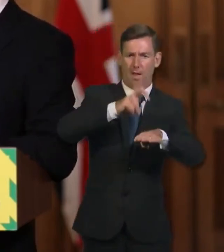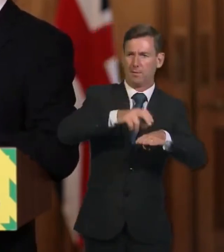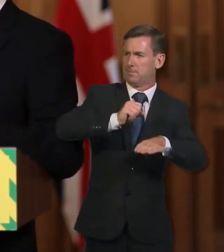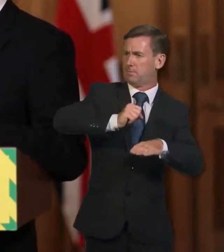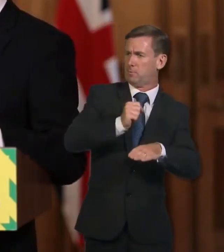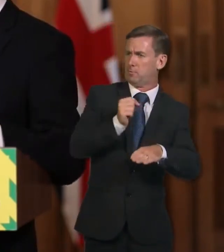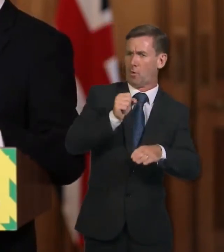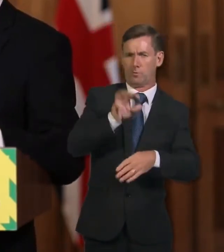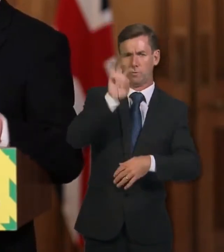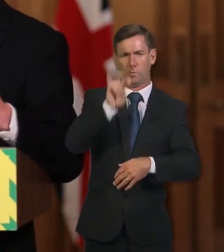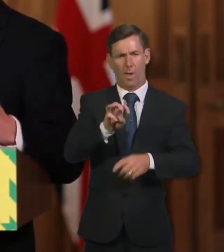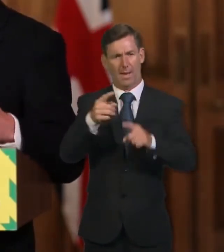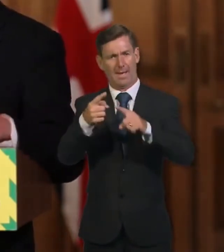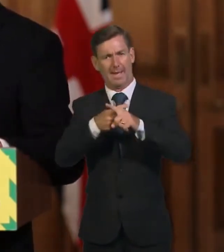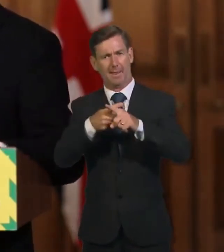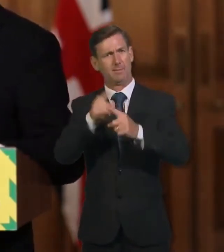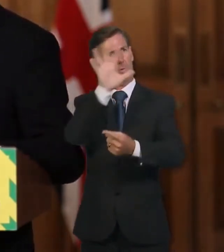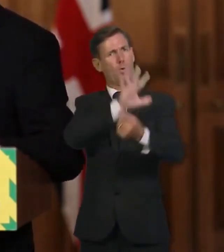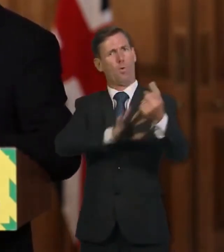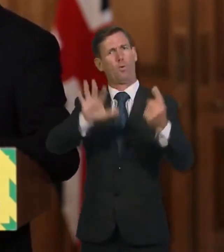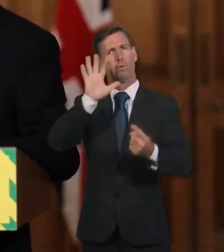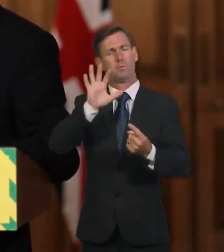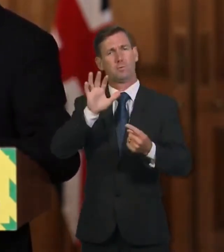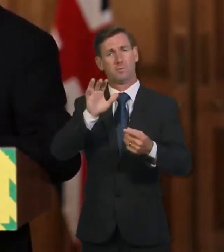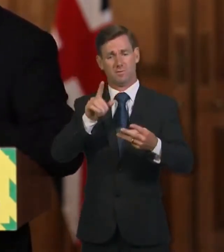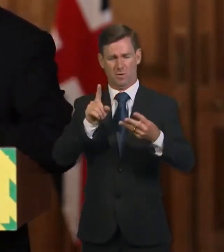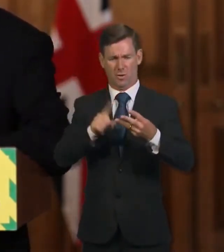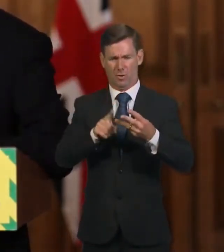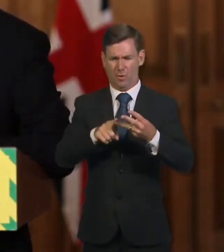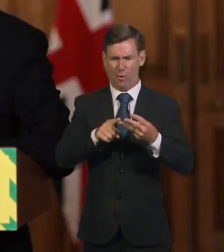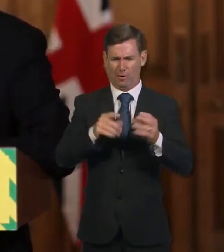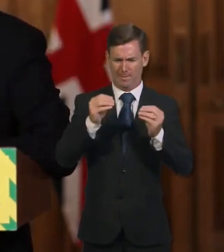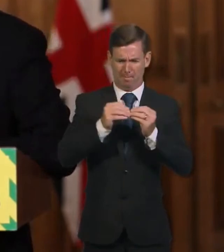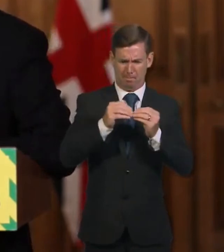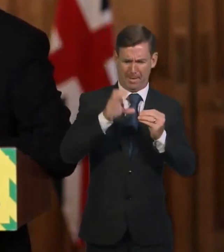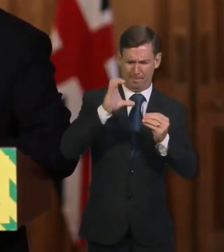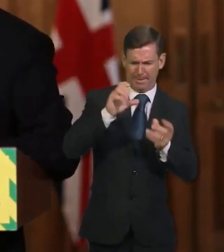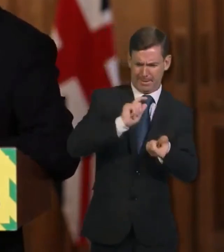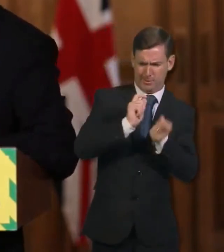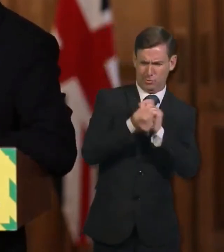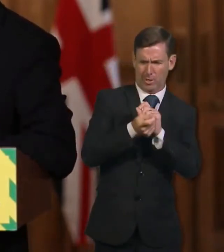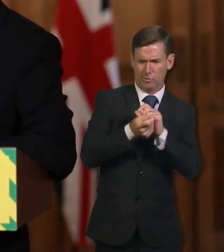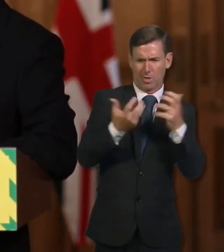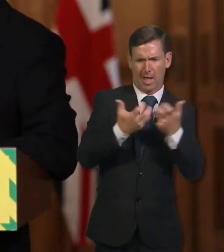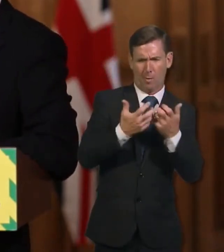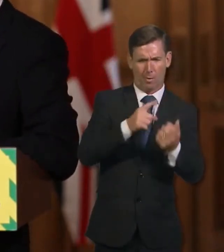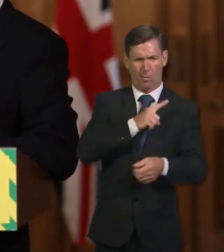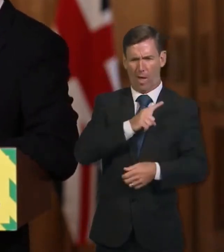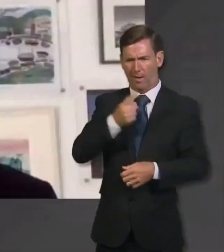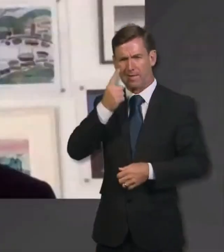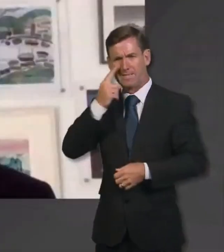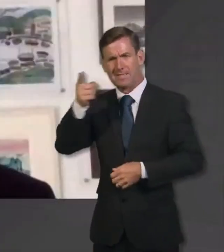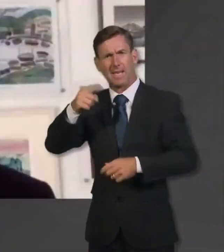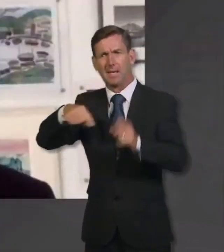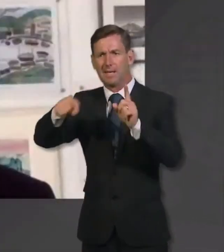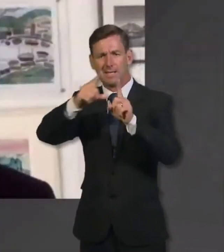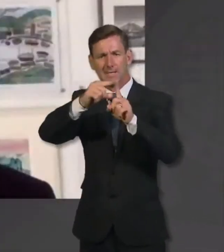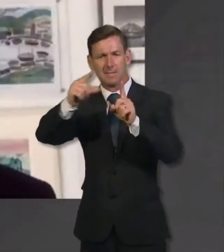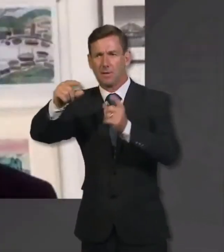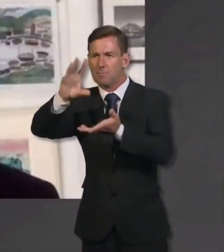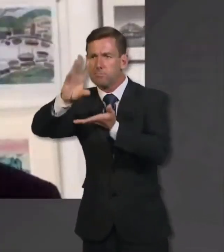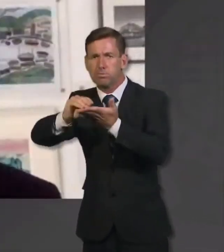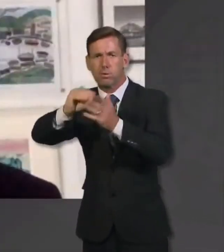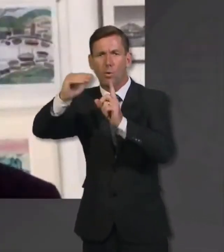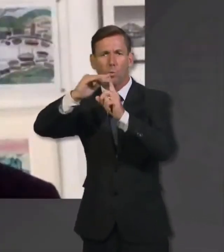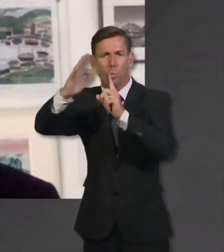to all this sort of on-demand services. But any follow-up, Mesa? Well, just on the licence fee, your party's